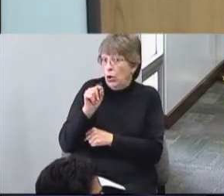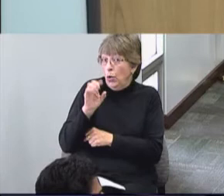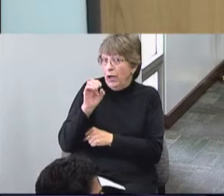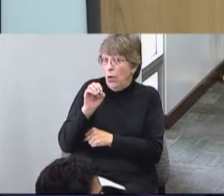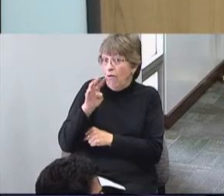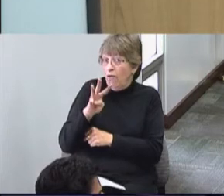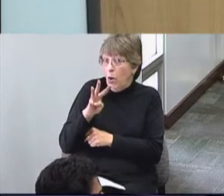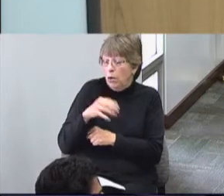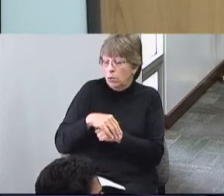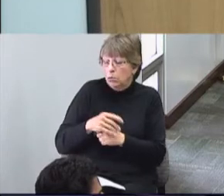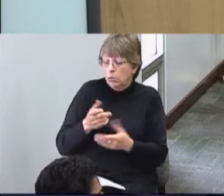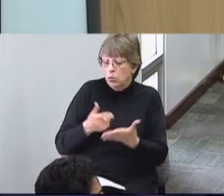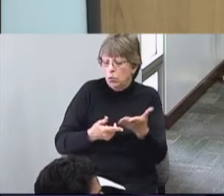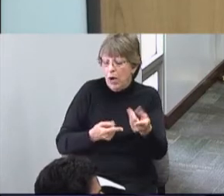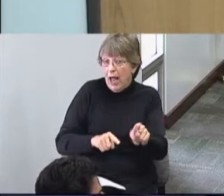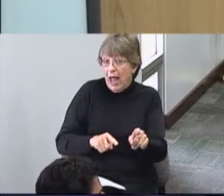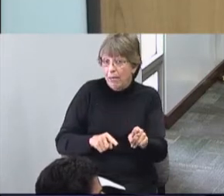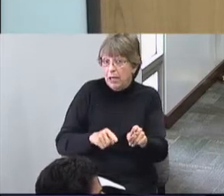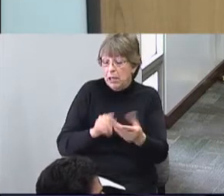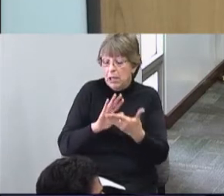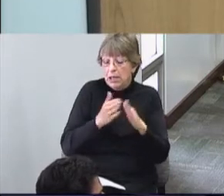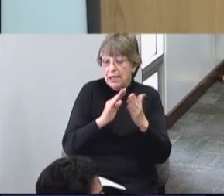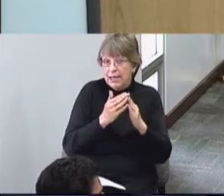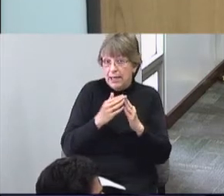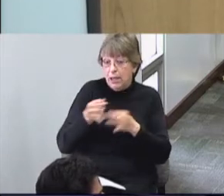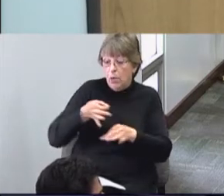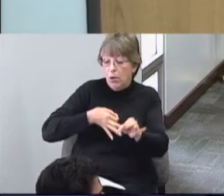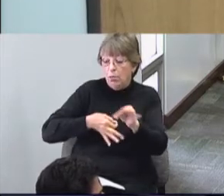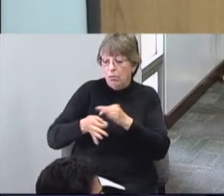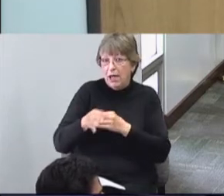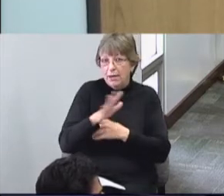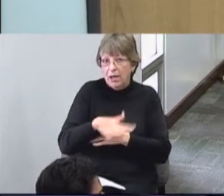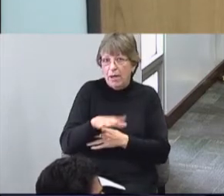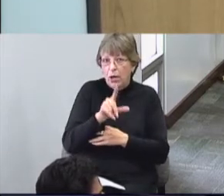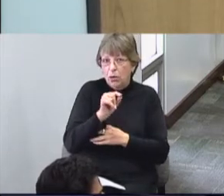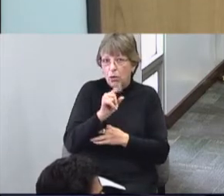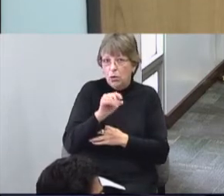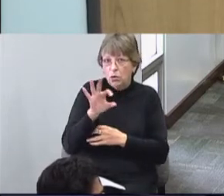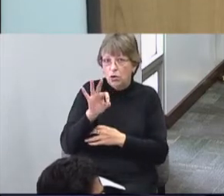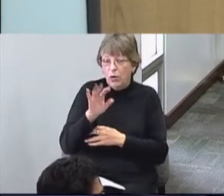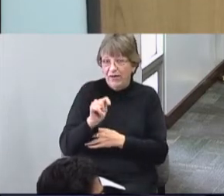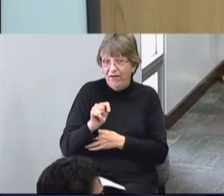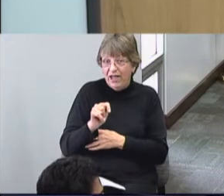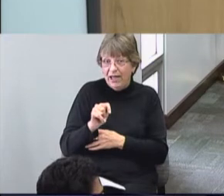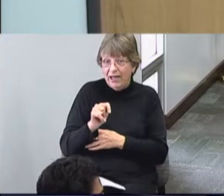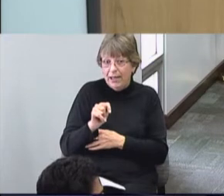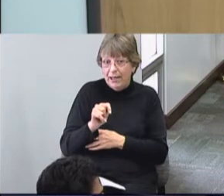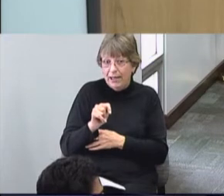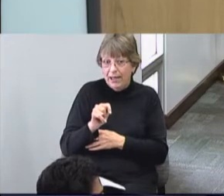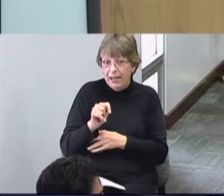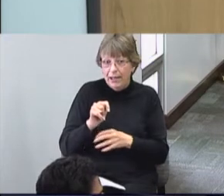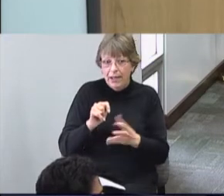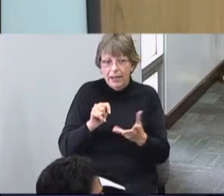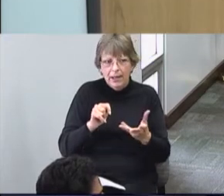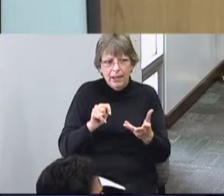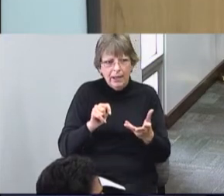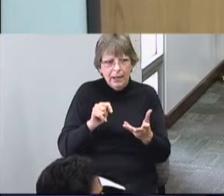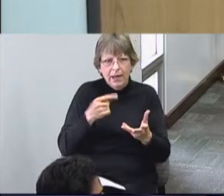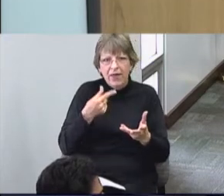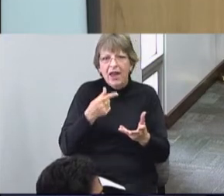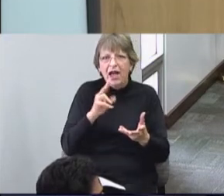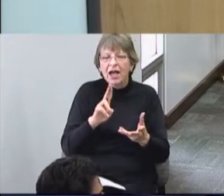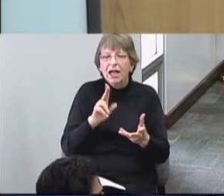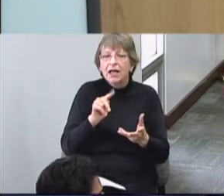What happened is the city replaced approximately 20 feet of the, not the curbing, but the